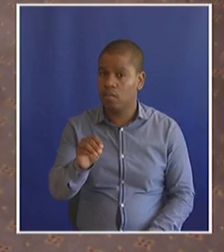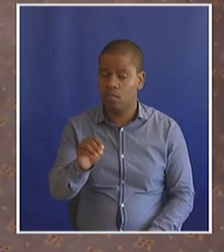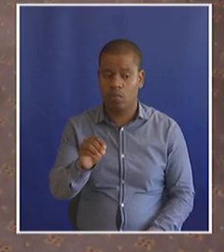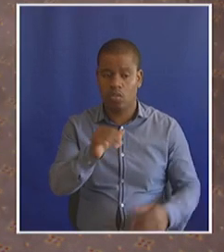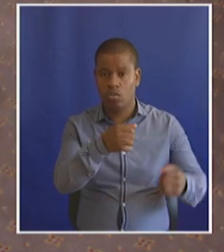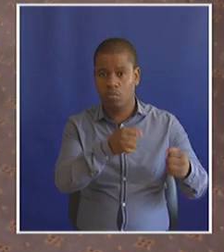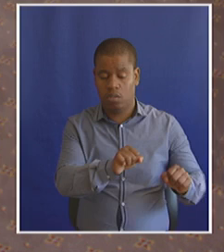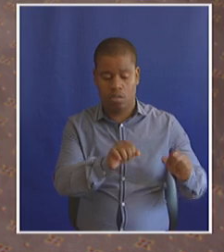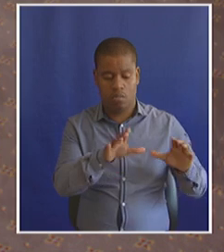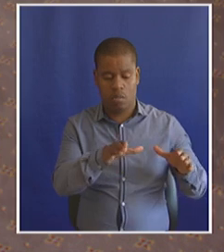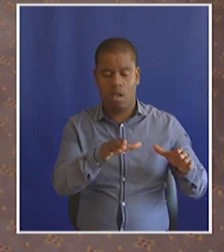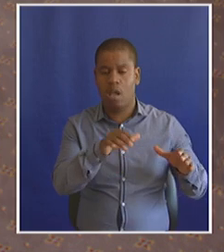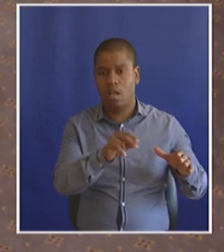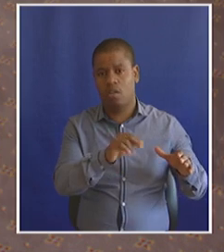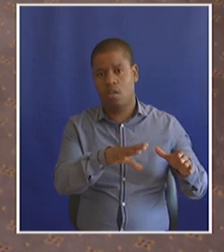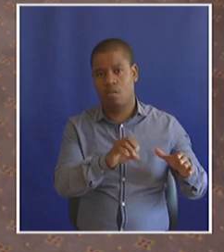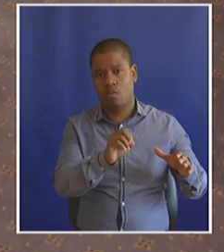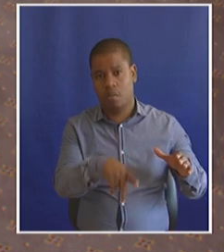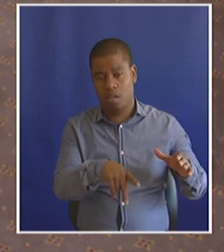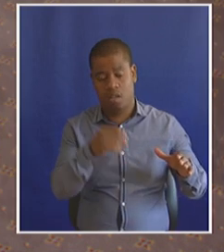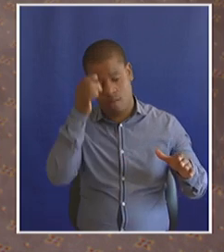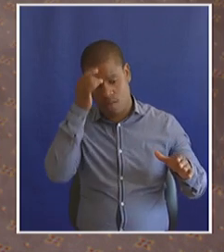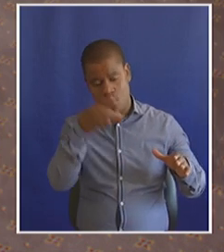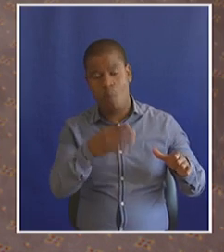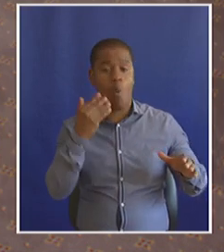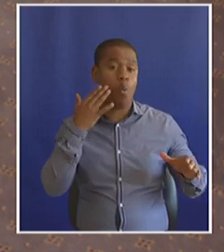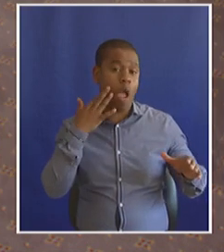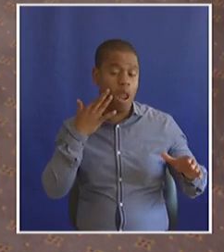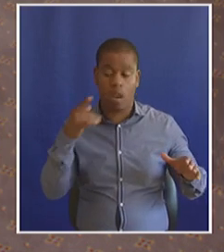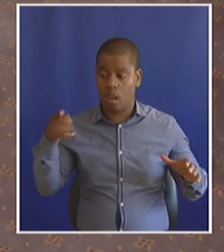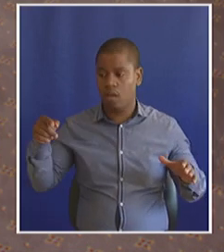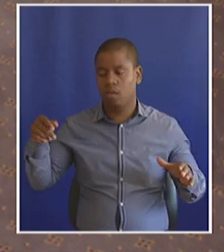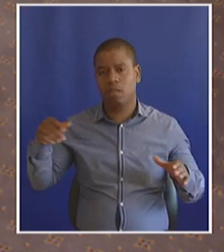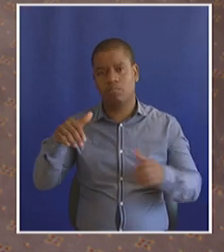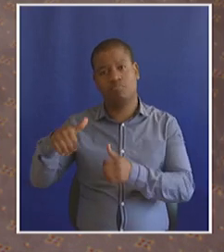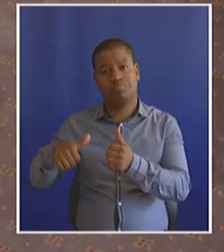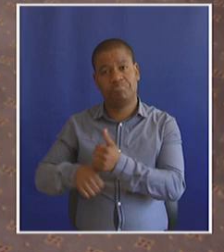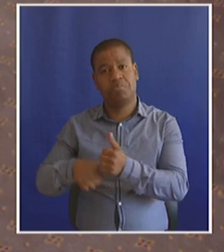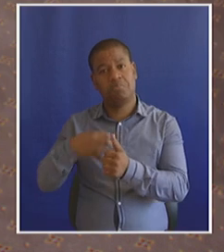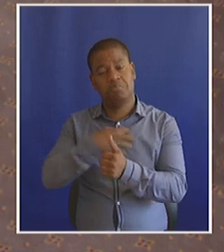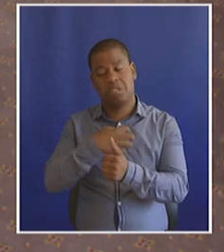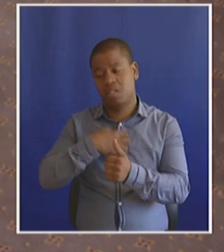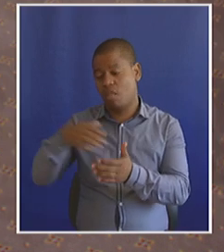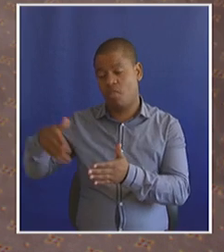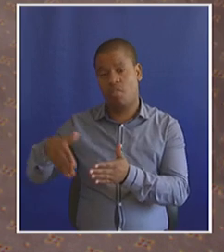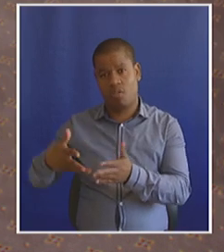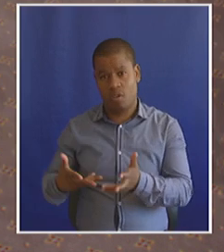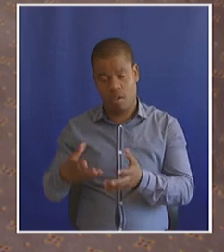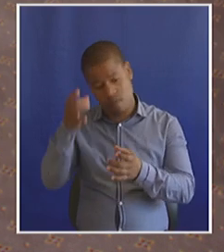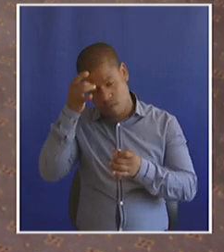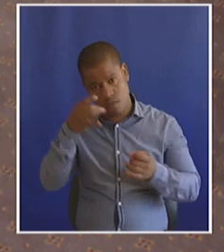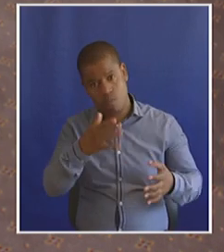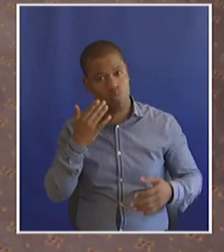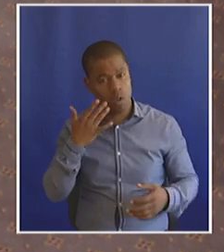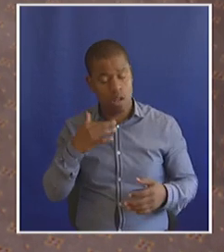of the National Council been informed that the Deputy Minister will stand in? And I would also like to know, on a point of order, if the Minister will be